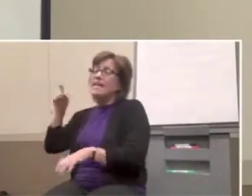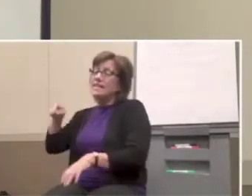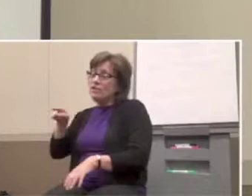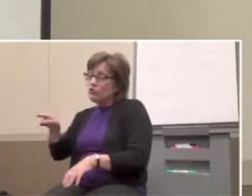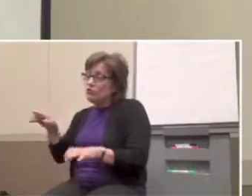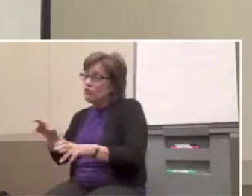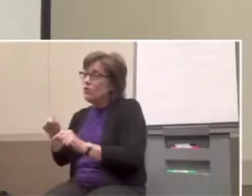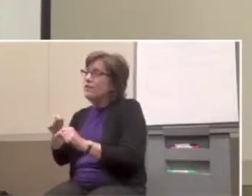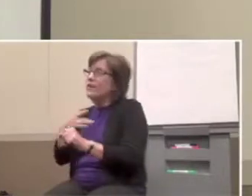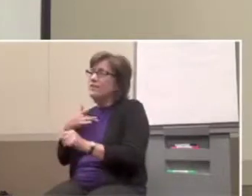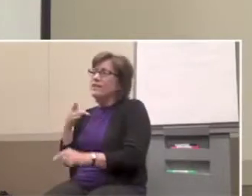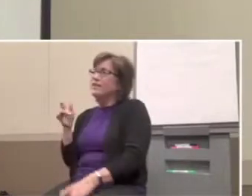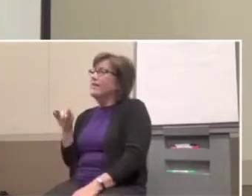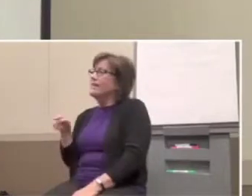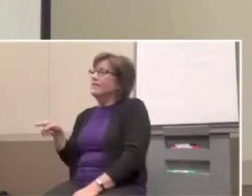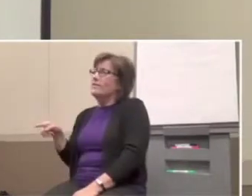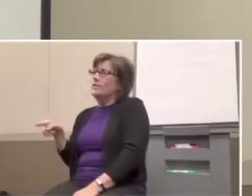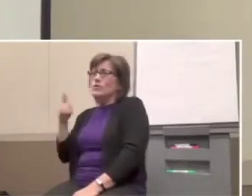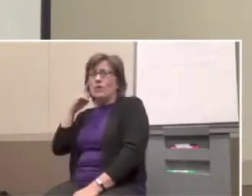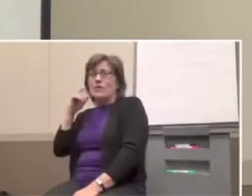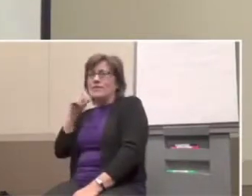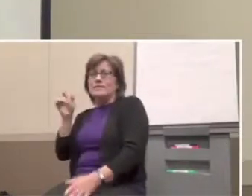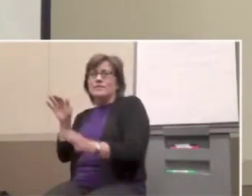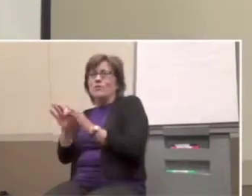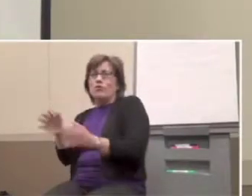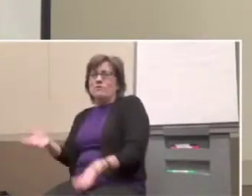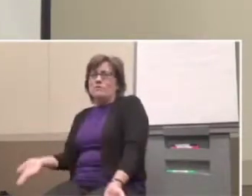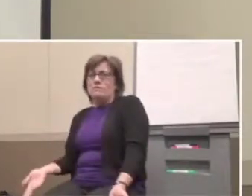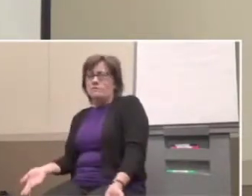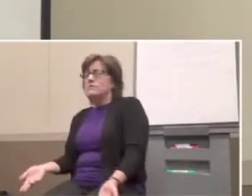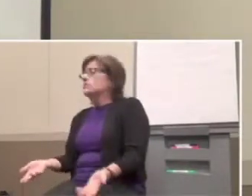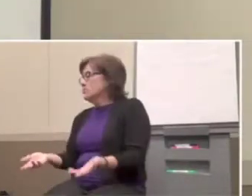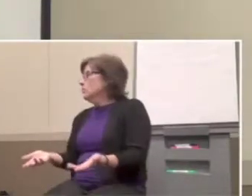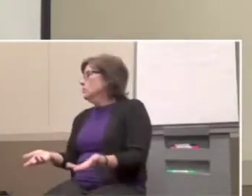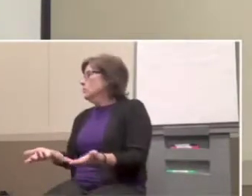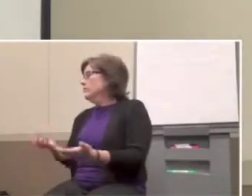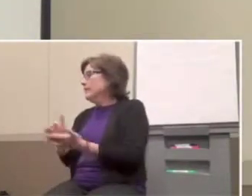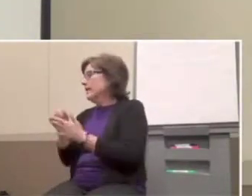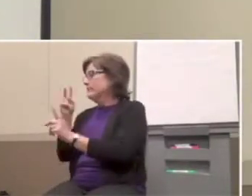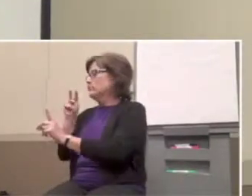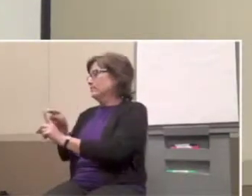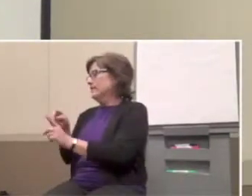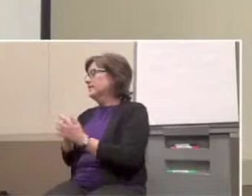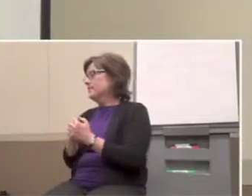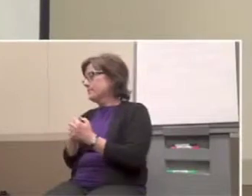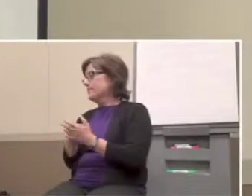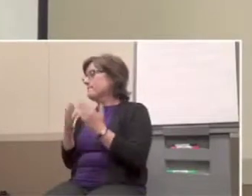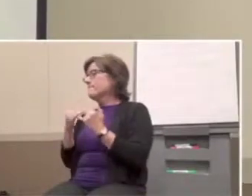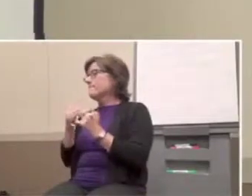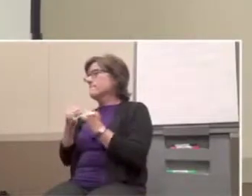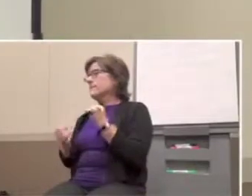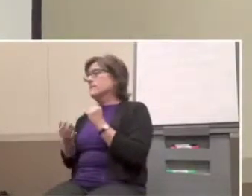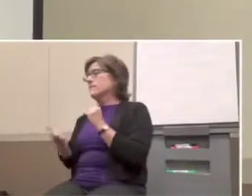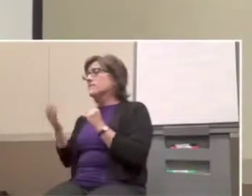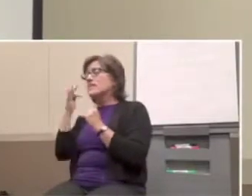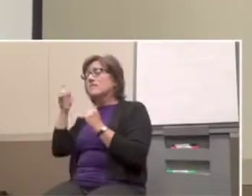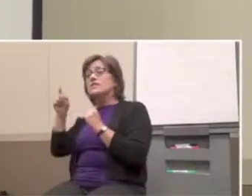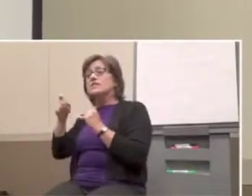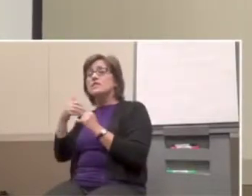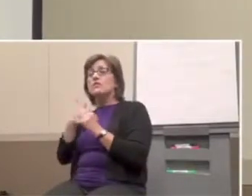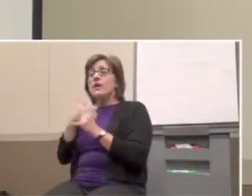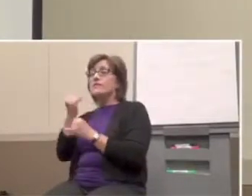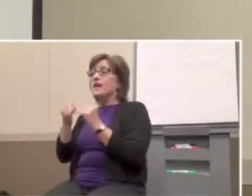don't feel it's very important to you. So going from that perspective. And then lastly, if you need to have the last